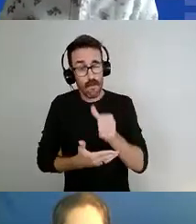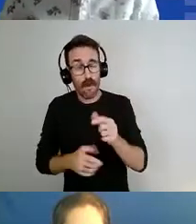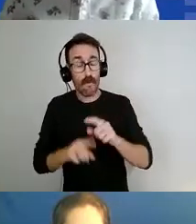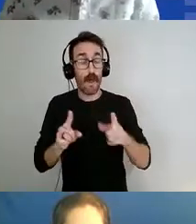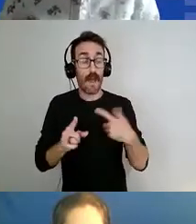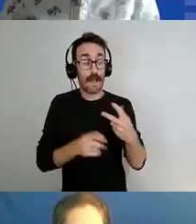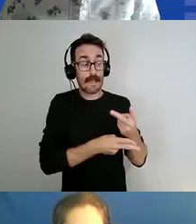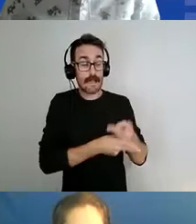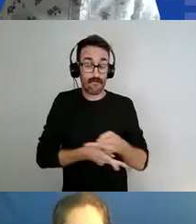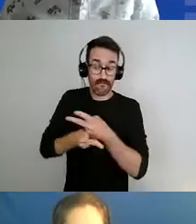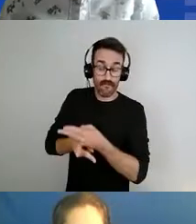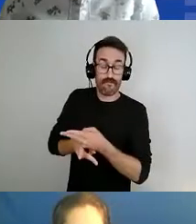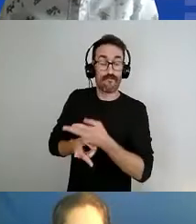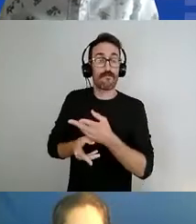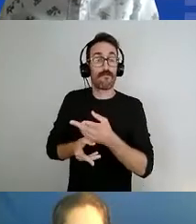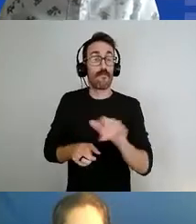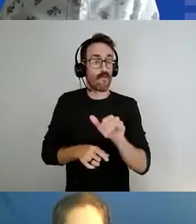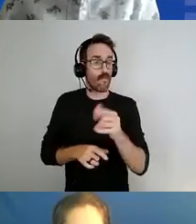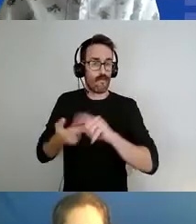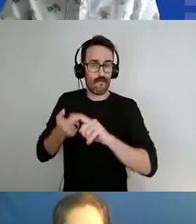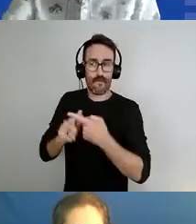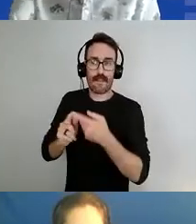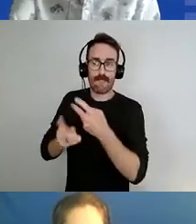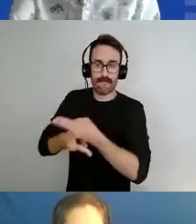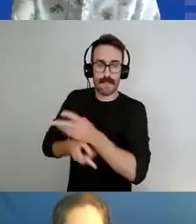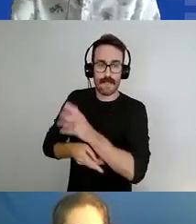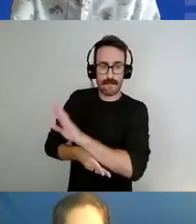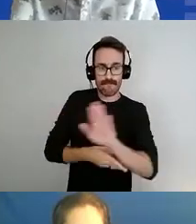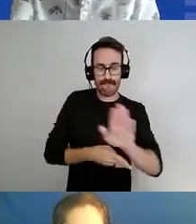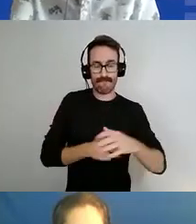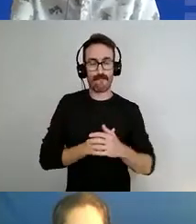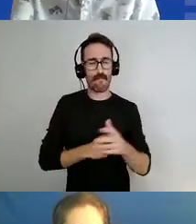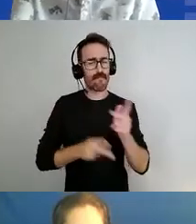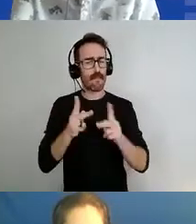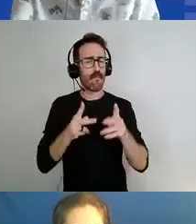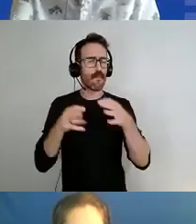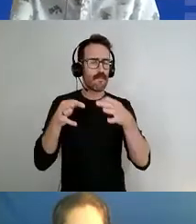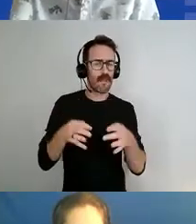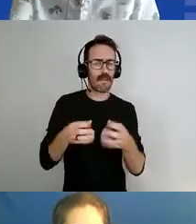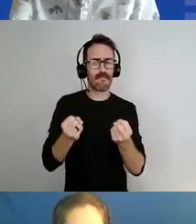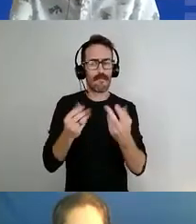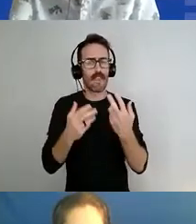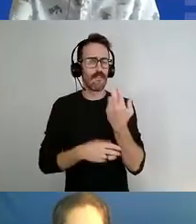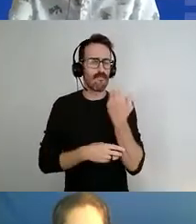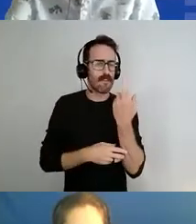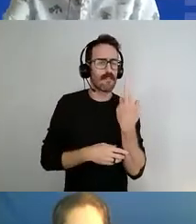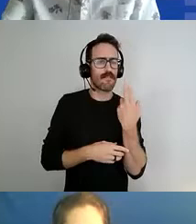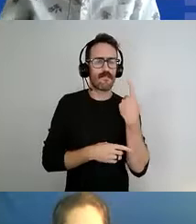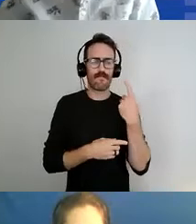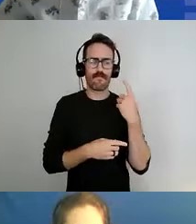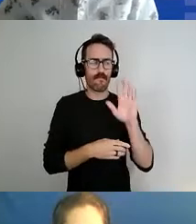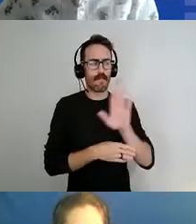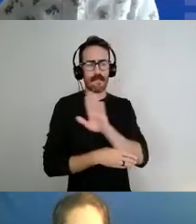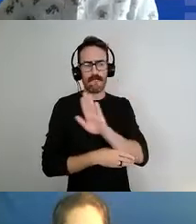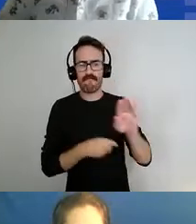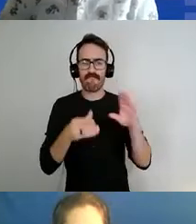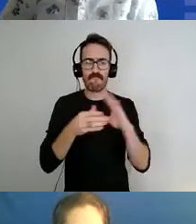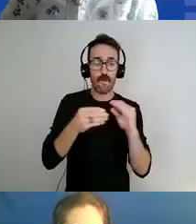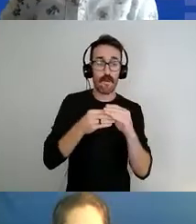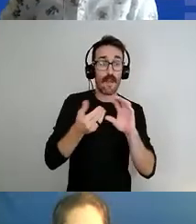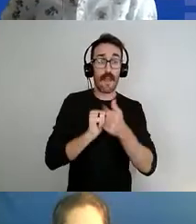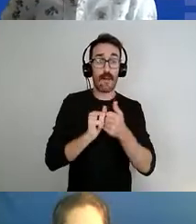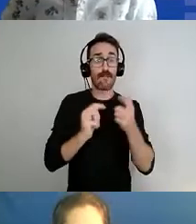friends. People gave many different kind of rationales, reasons, or their own stories of why and how